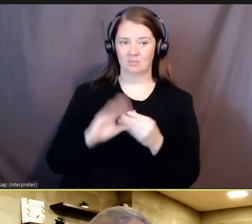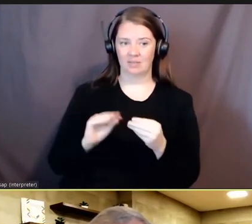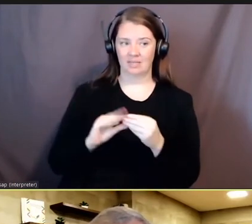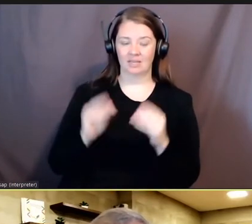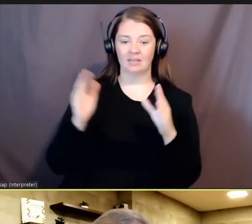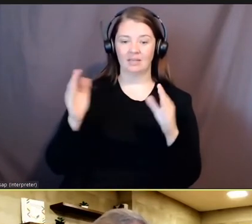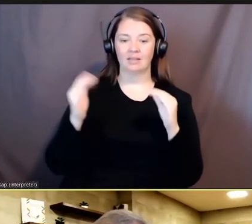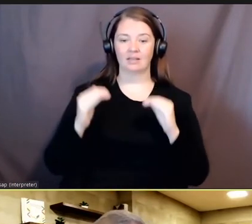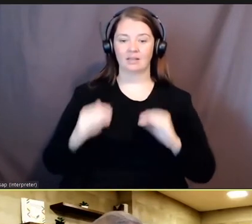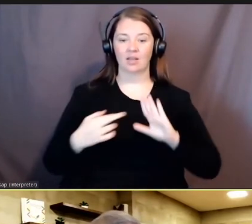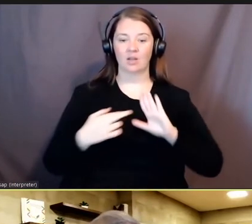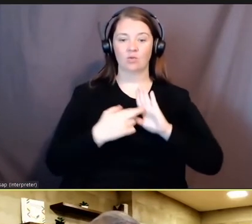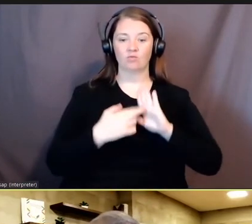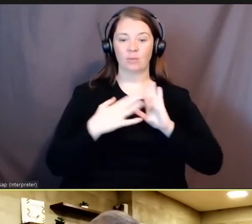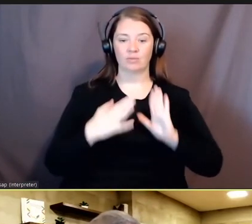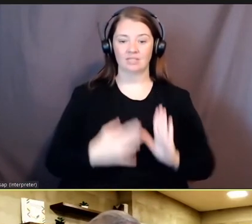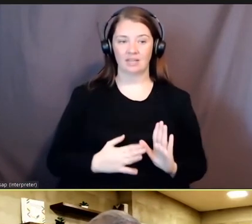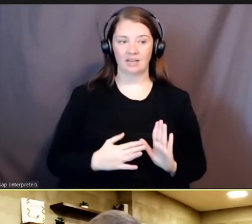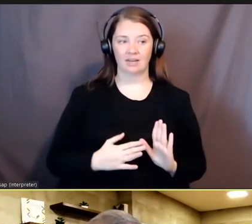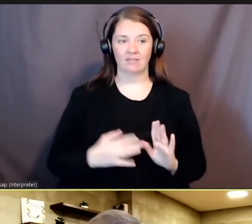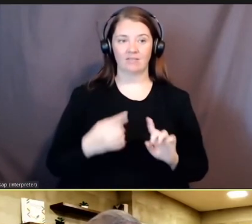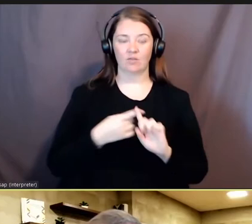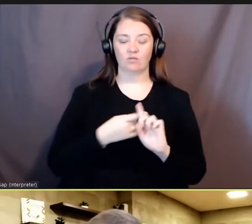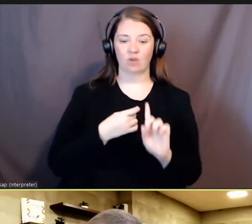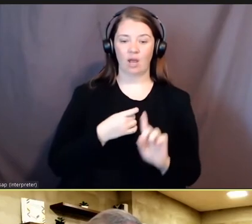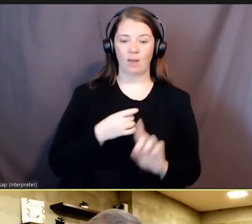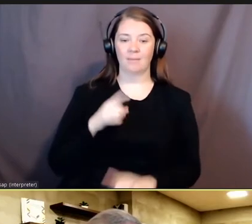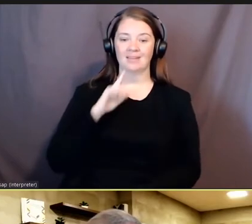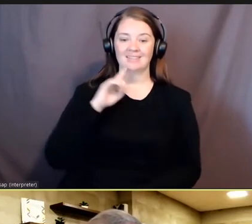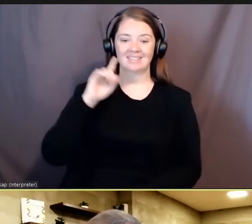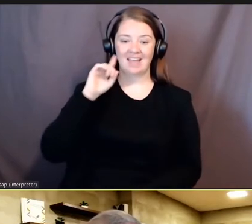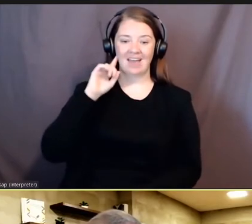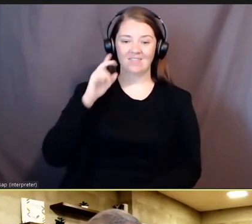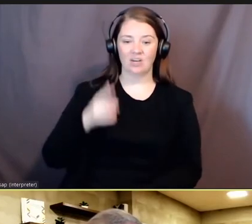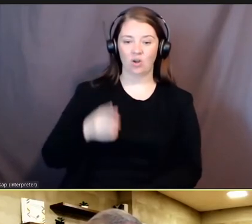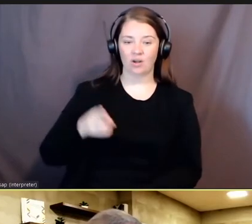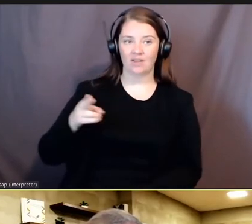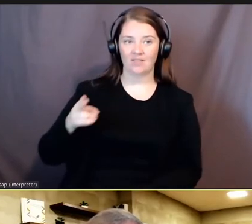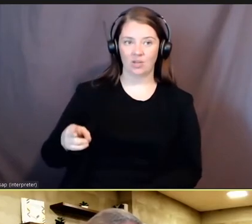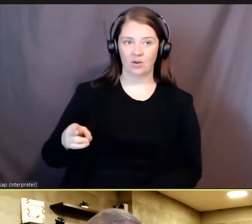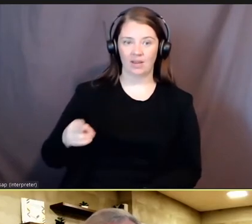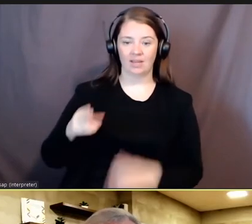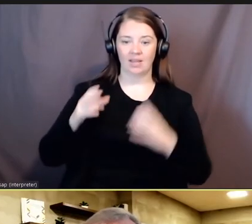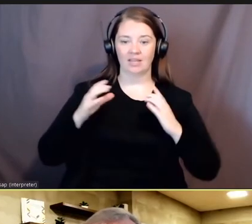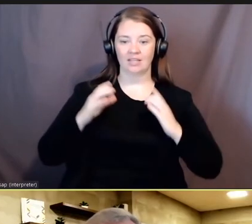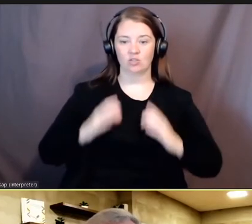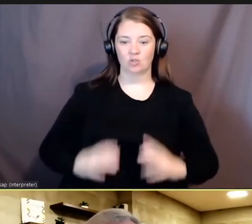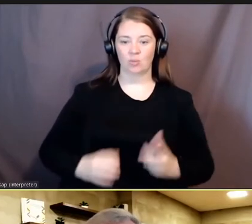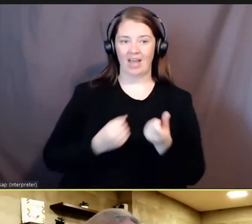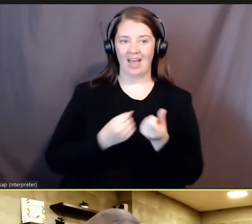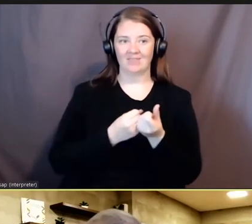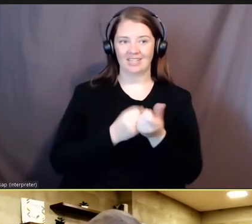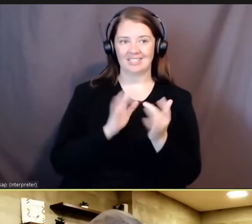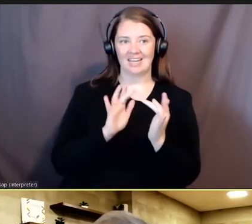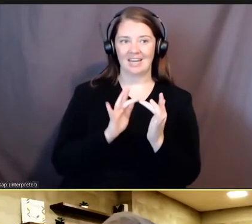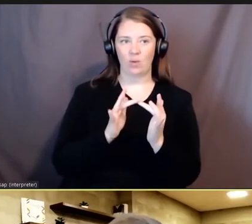Do we have a representative from the Deaf and Hard Hearing Consumer Advocacy